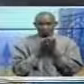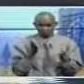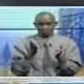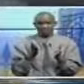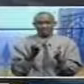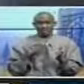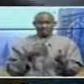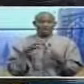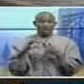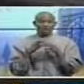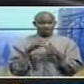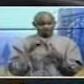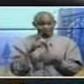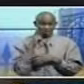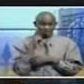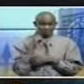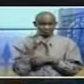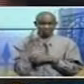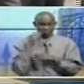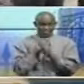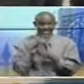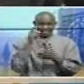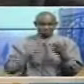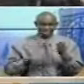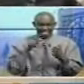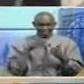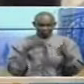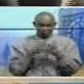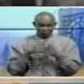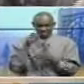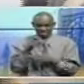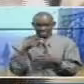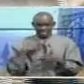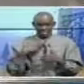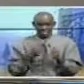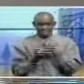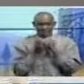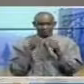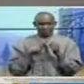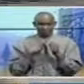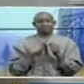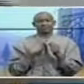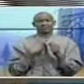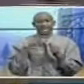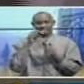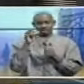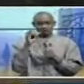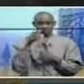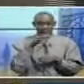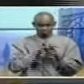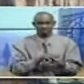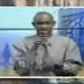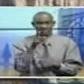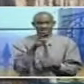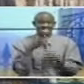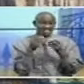COD lawmakers say they will oppose any legislation before Parliament which is geared towards emasculating non-governmental organizations. It will be